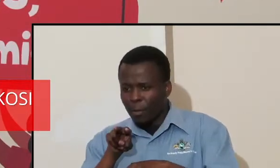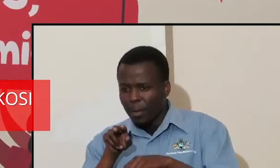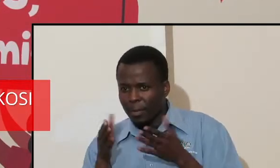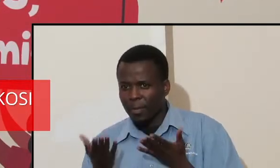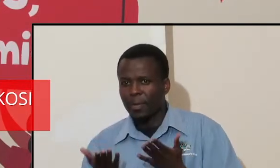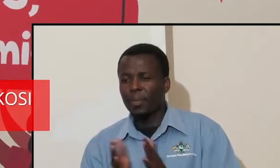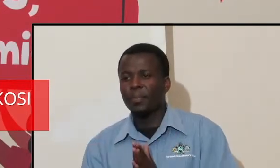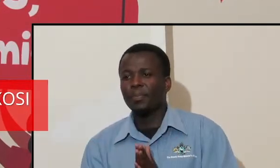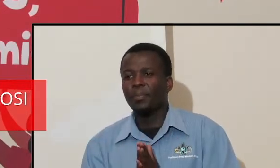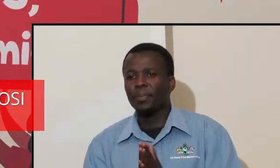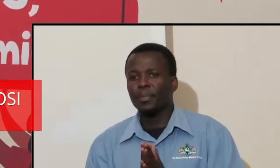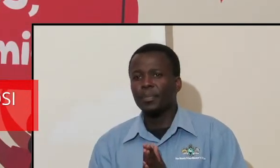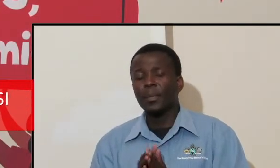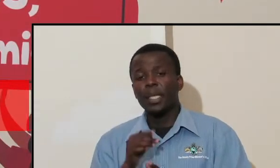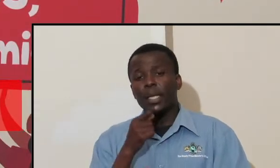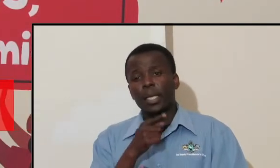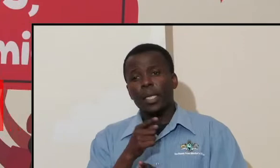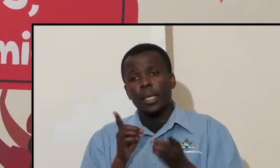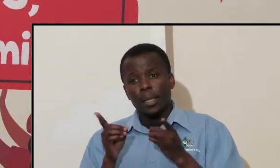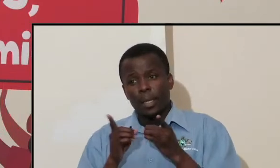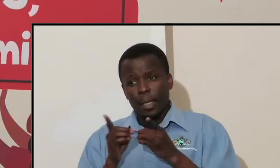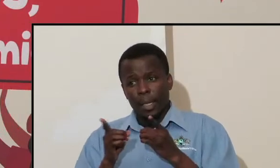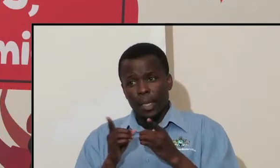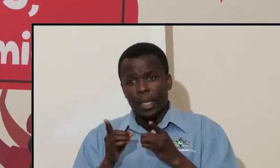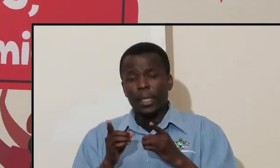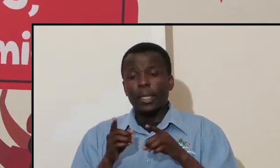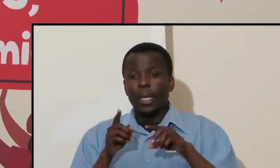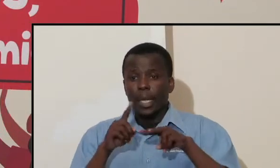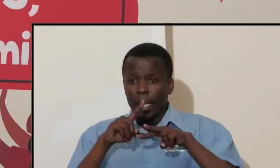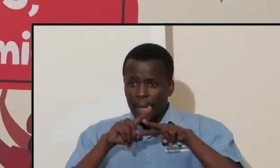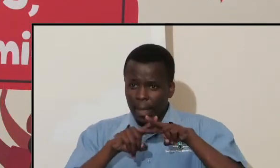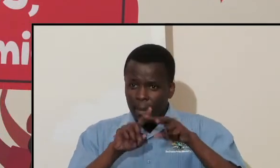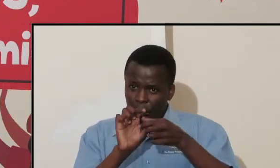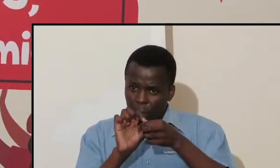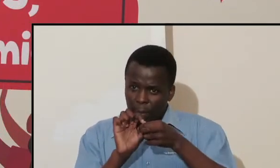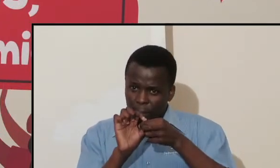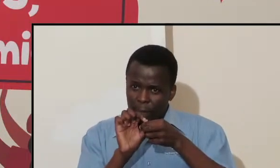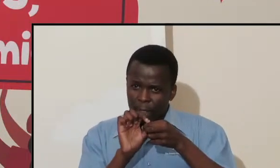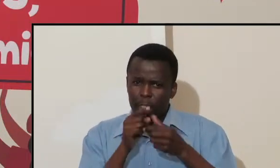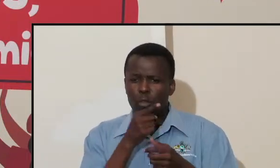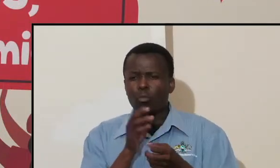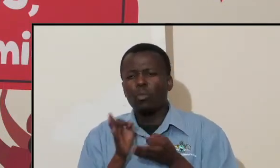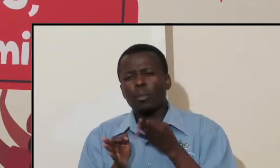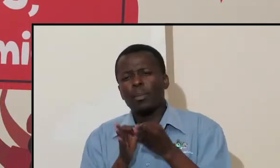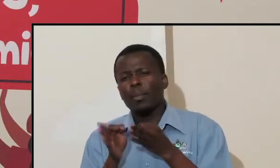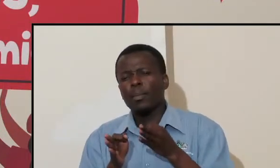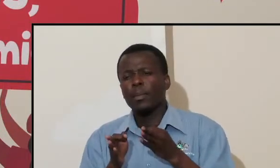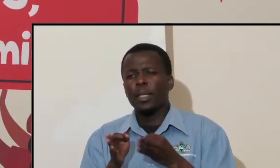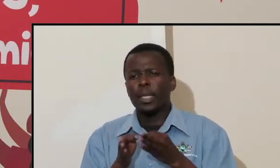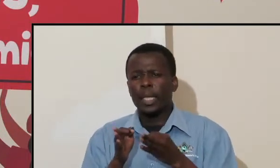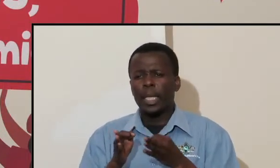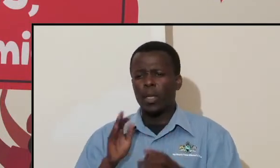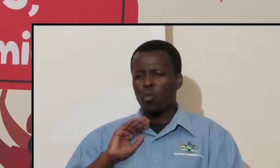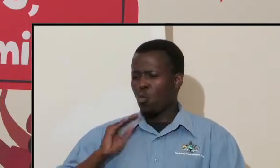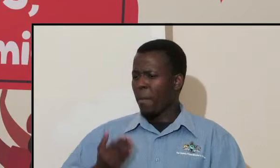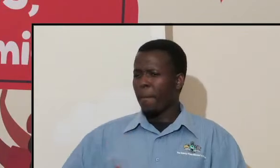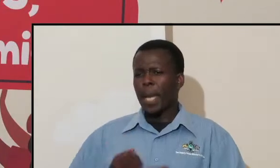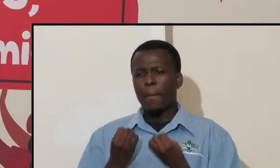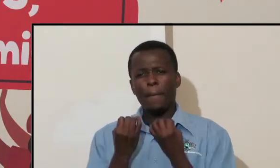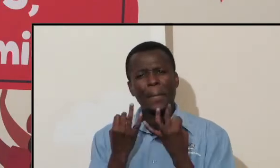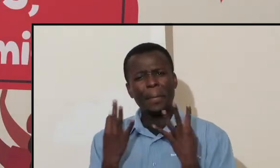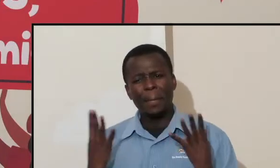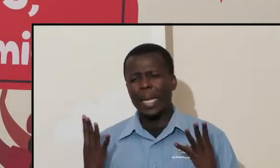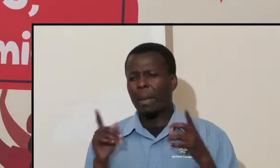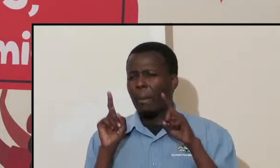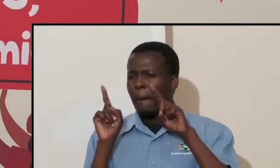Nature Director here talked about how women are dying from HIV and AIDS more than men. And